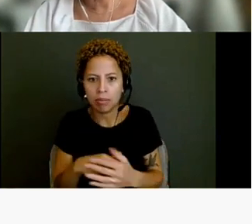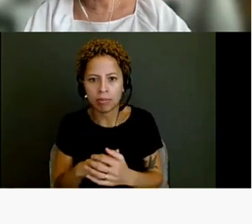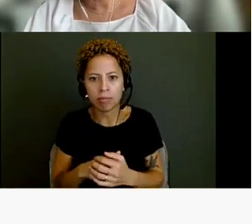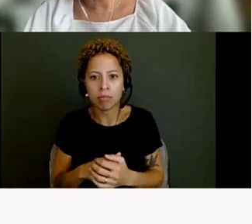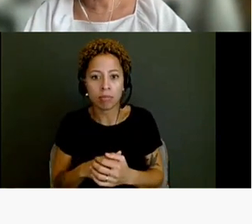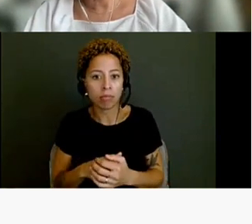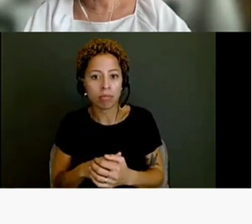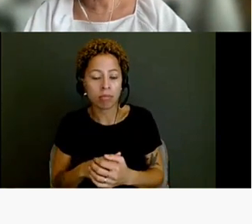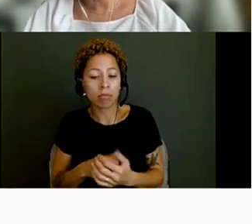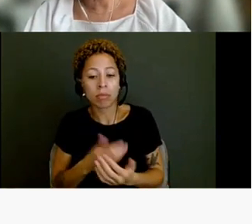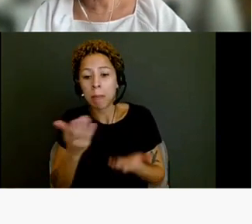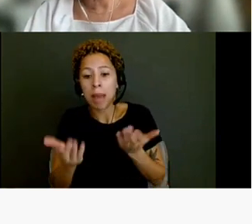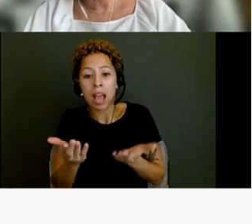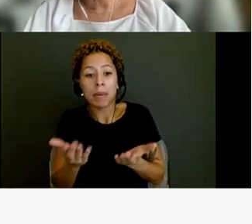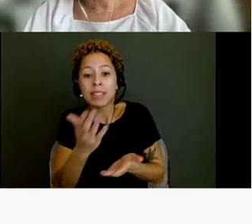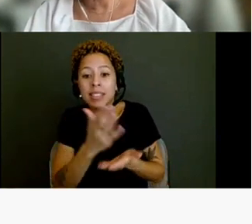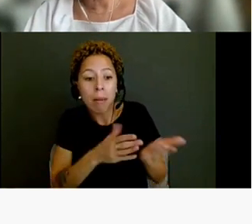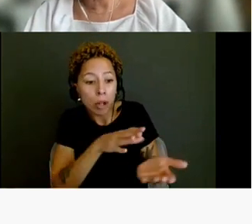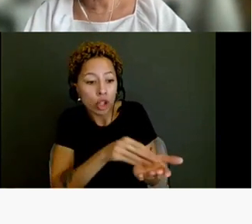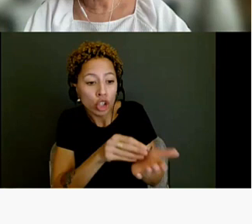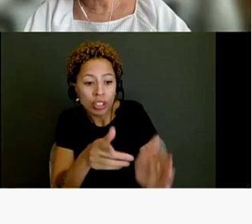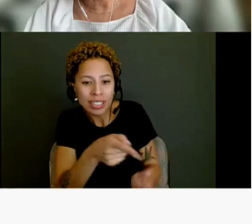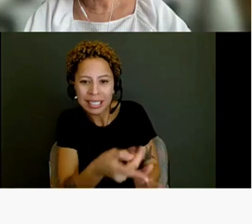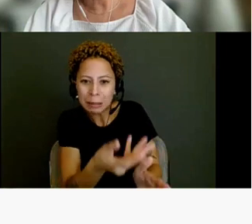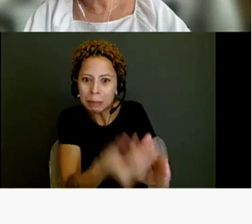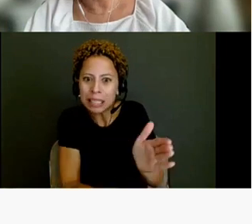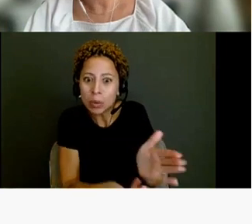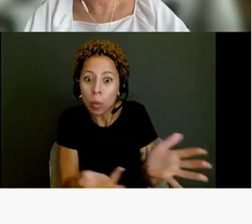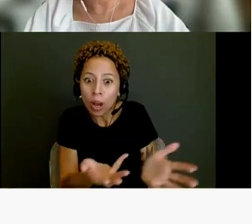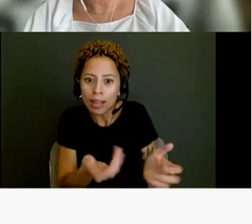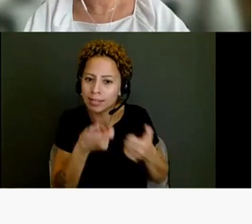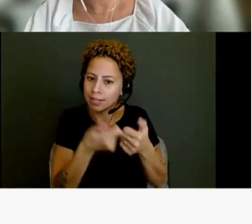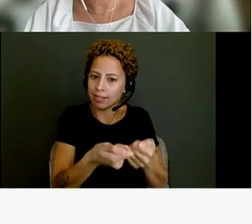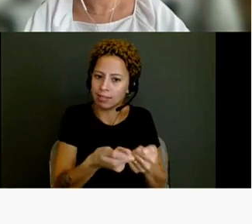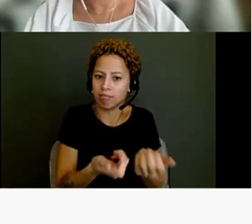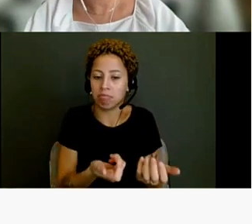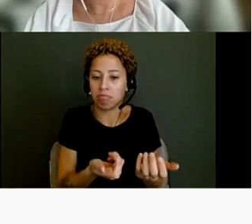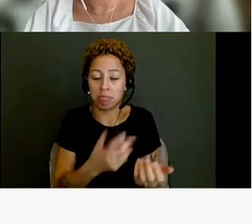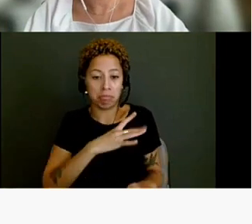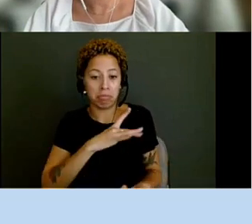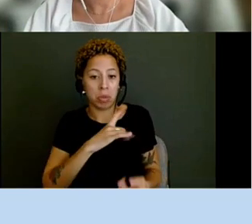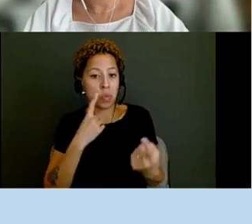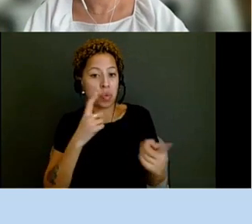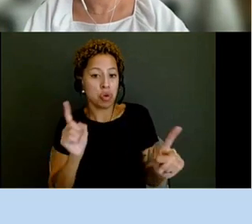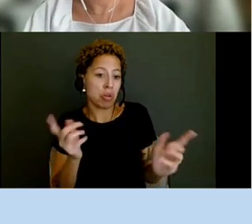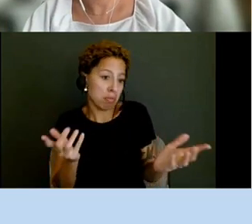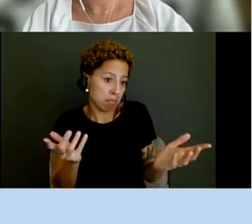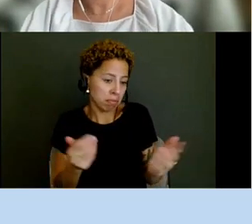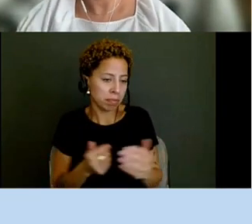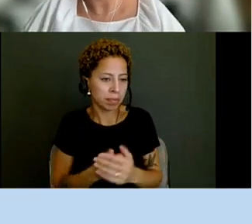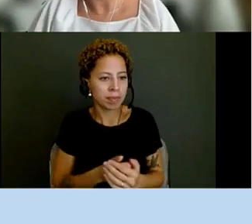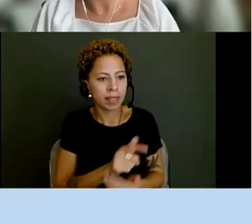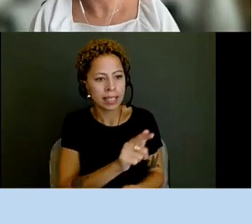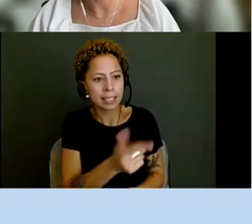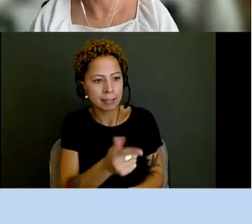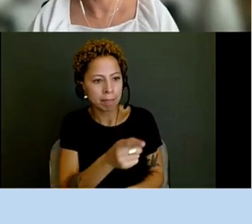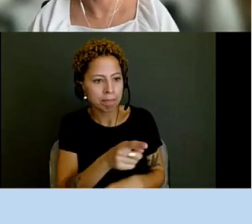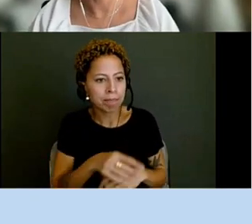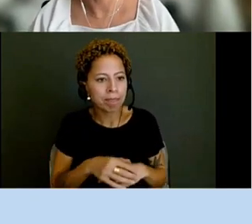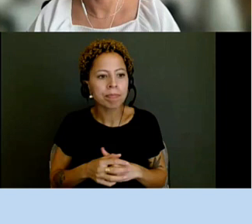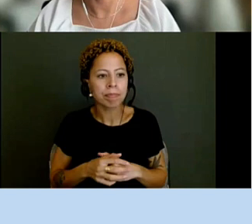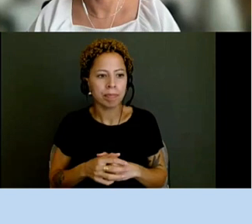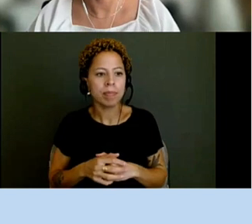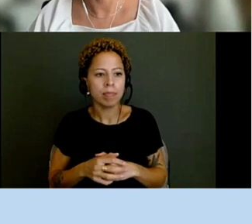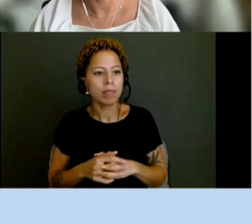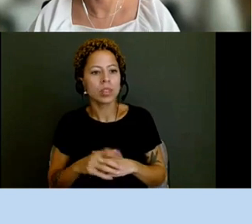be the missing link for a learner. You just don't know what works. Next, please. So overall, we